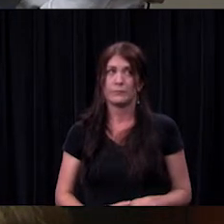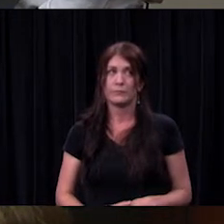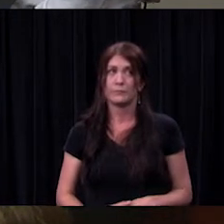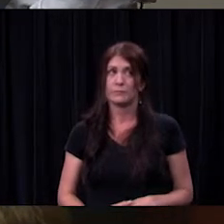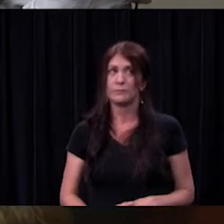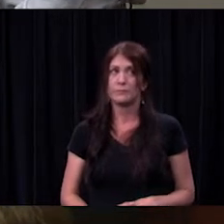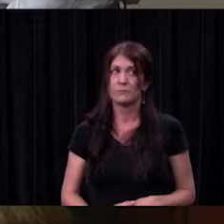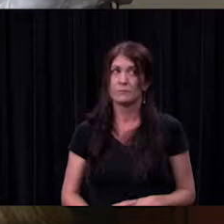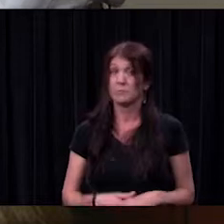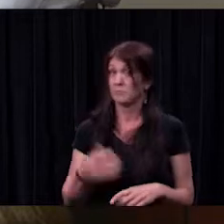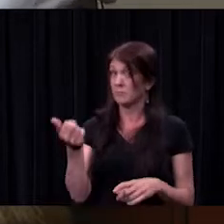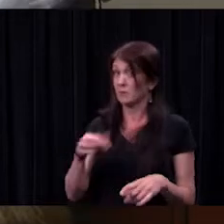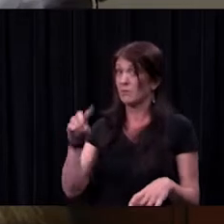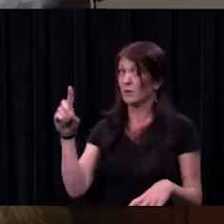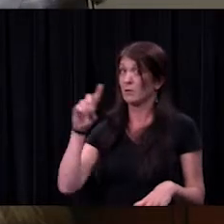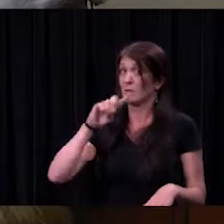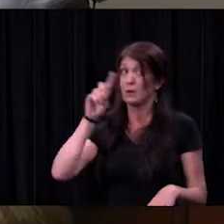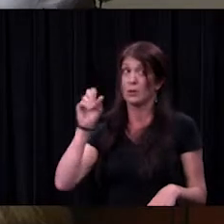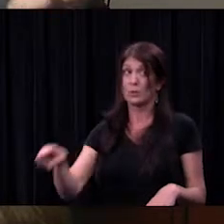Any questions?